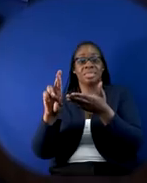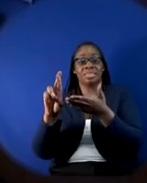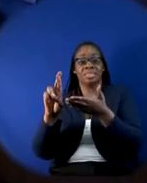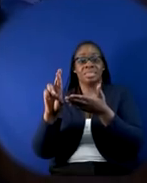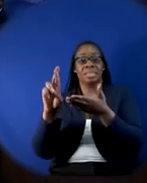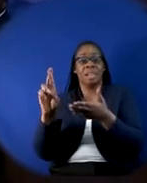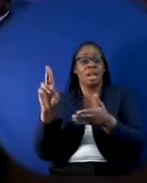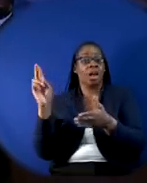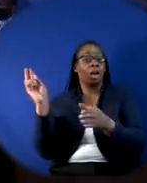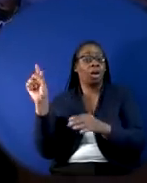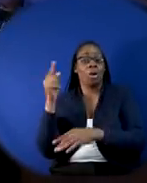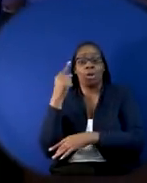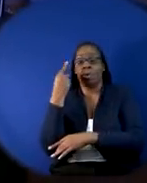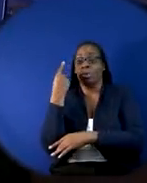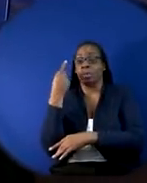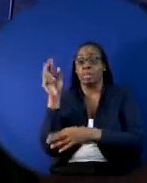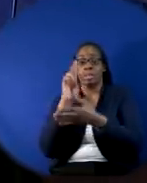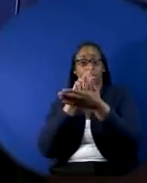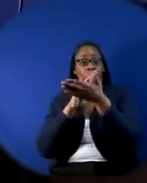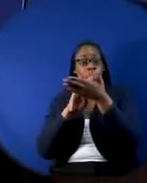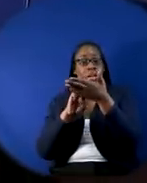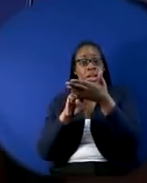None but the righteous.